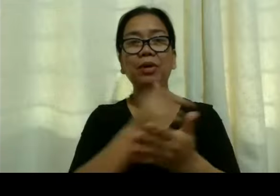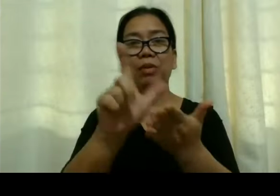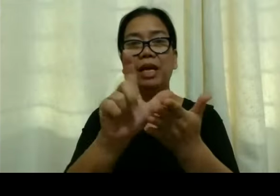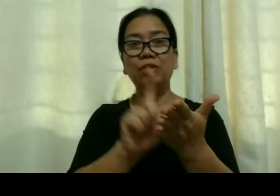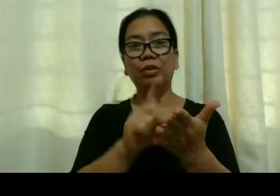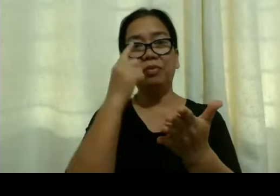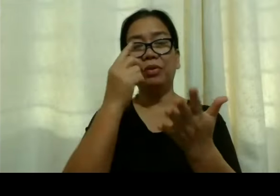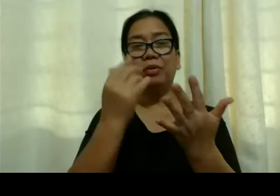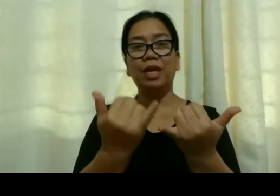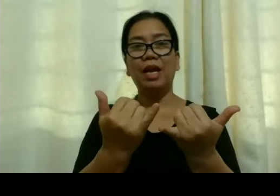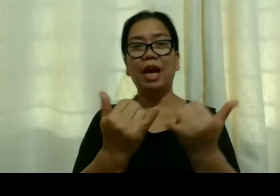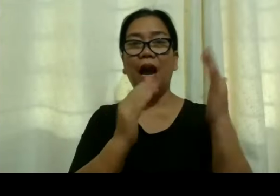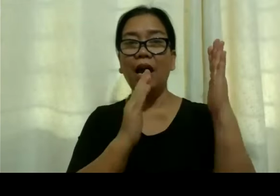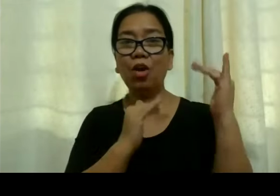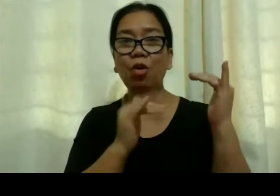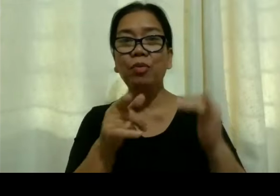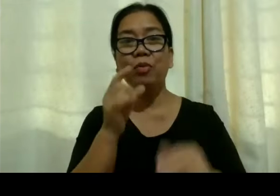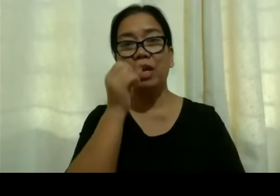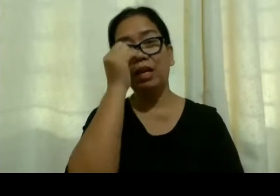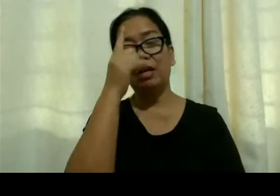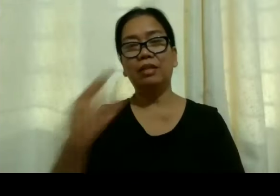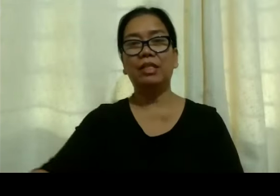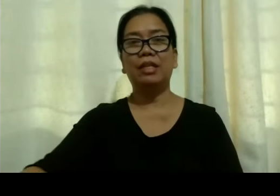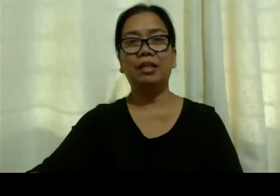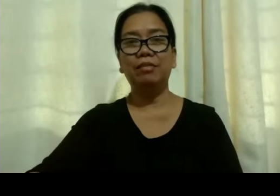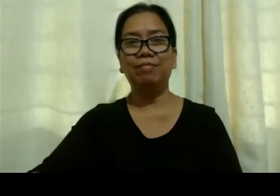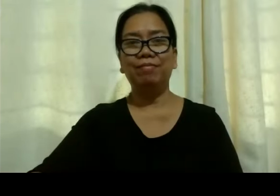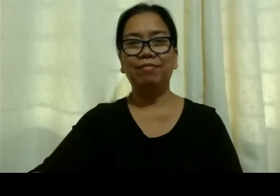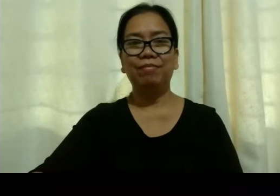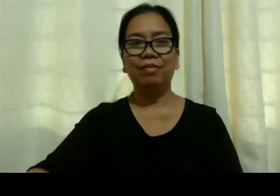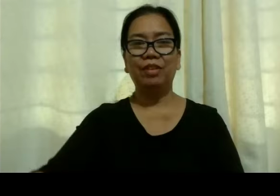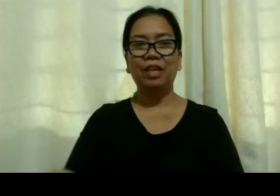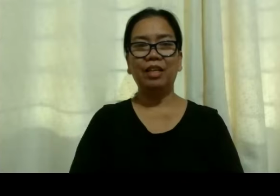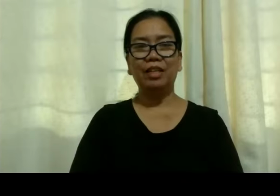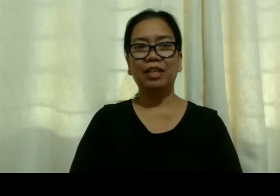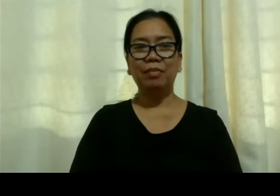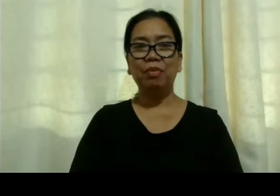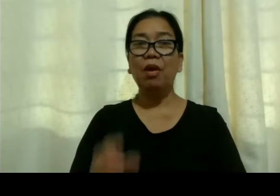have our new lesson for today. I hope you will understand.